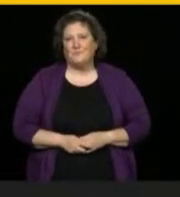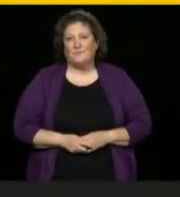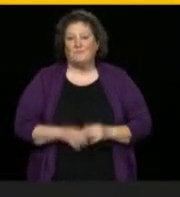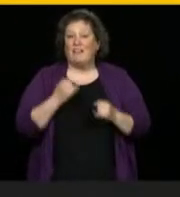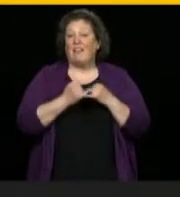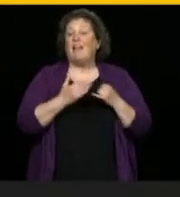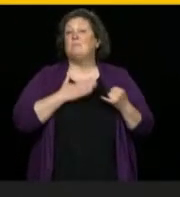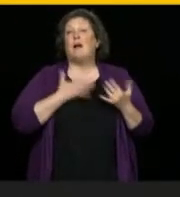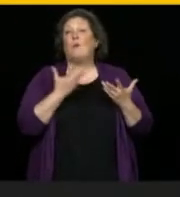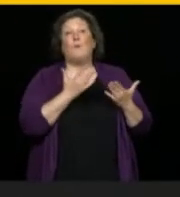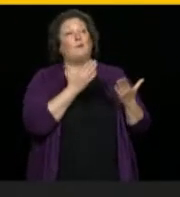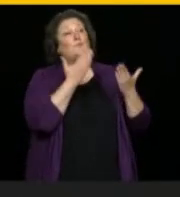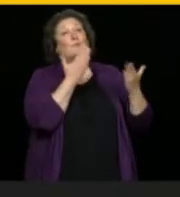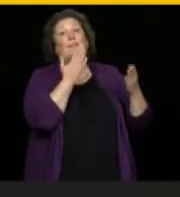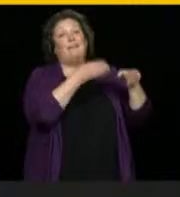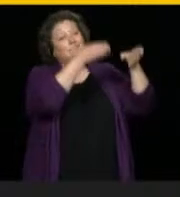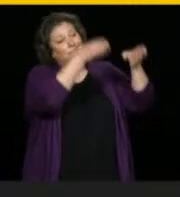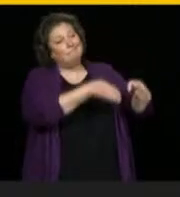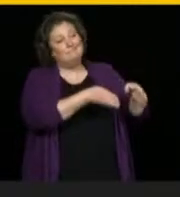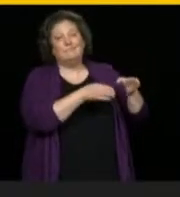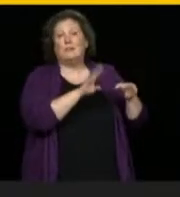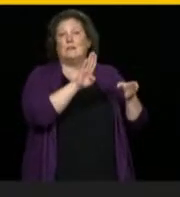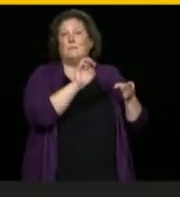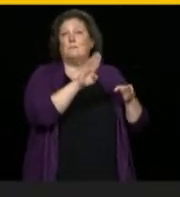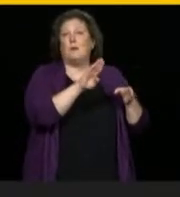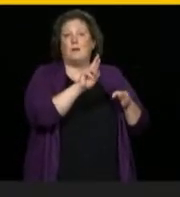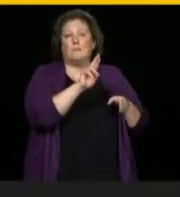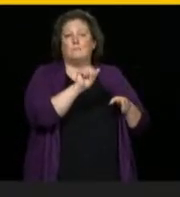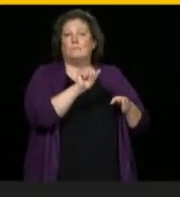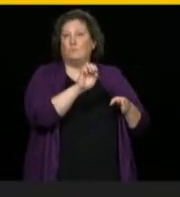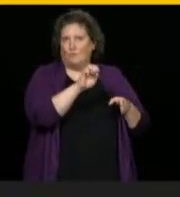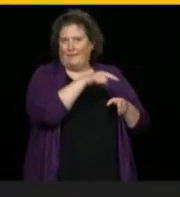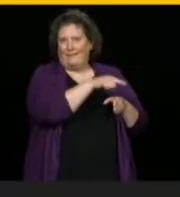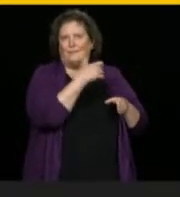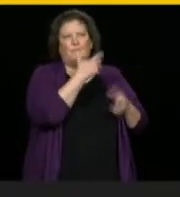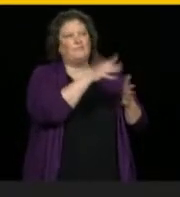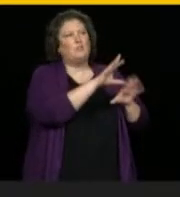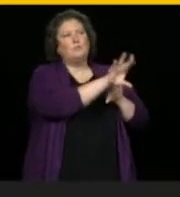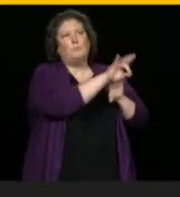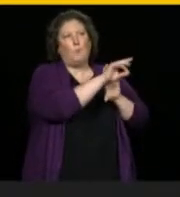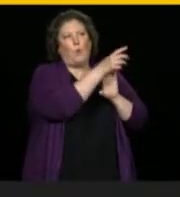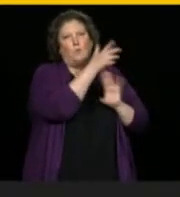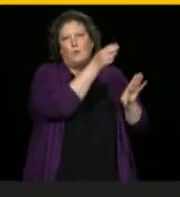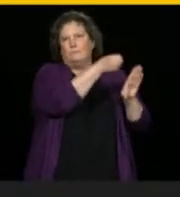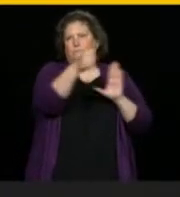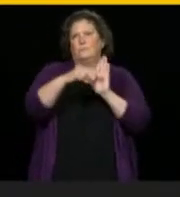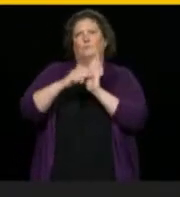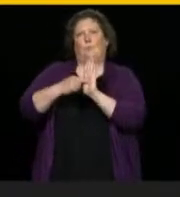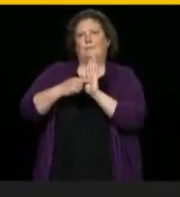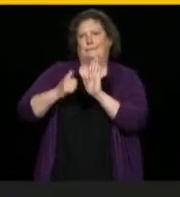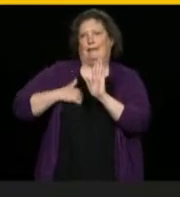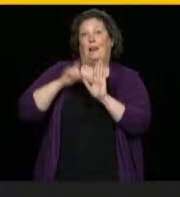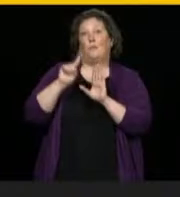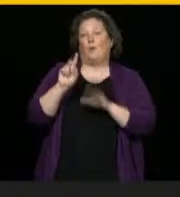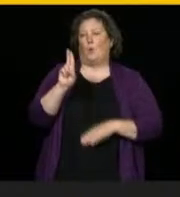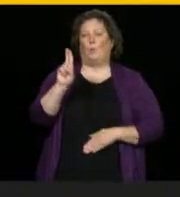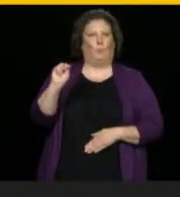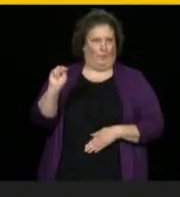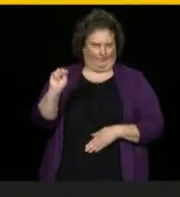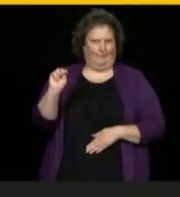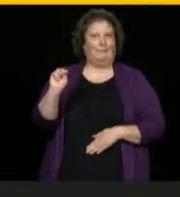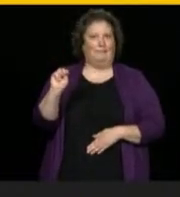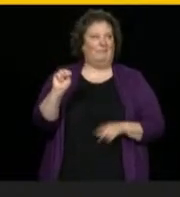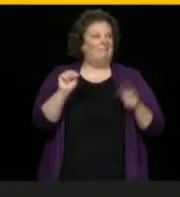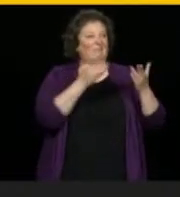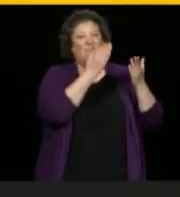Canada's ambassador to the United Nations. Ambassador Rae has dedicated his life to serving Canada, most recently as